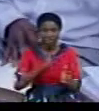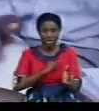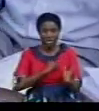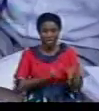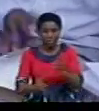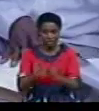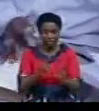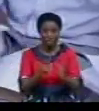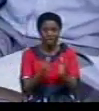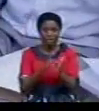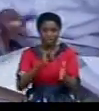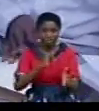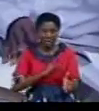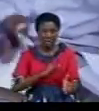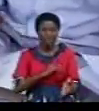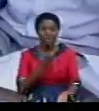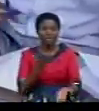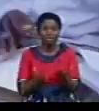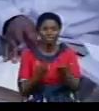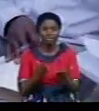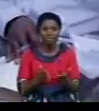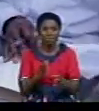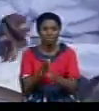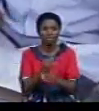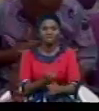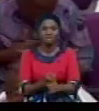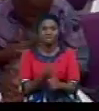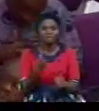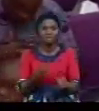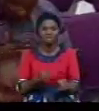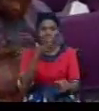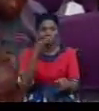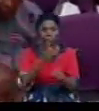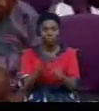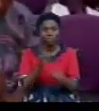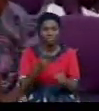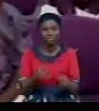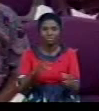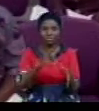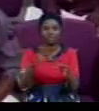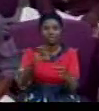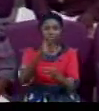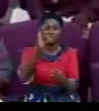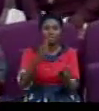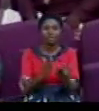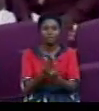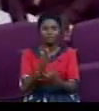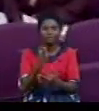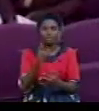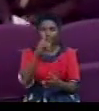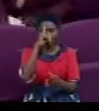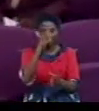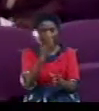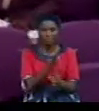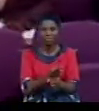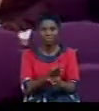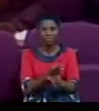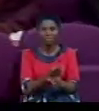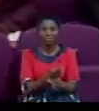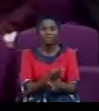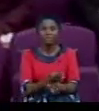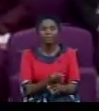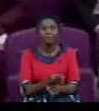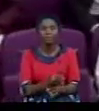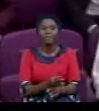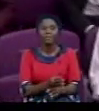might receive the promise of the spirit through faith and those fulfillment the